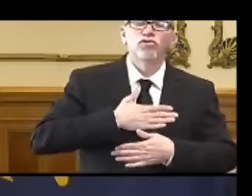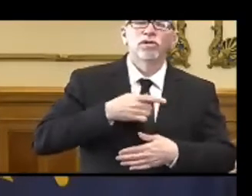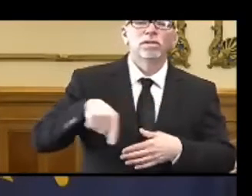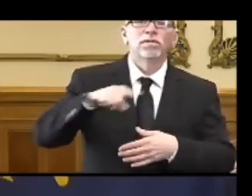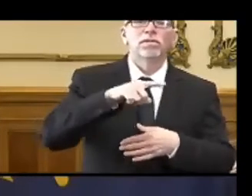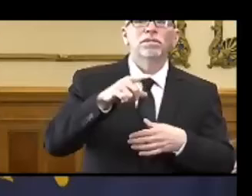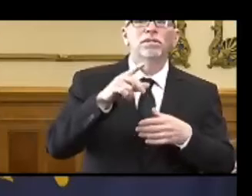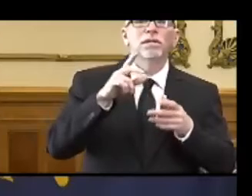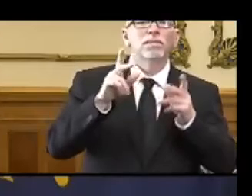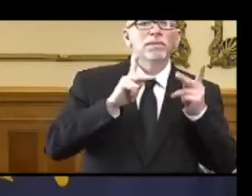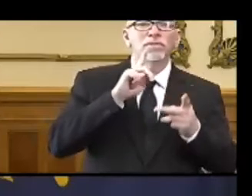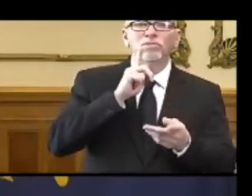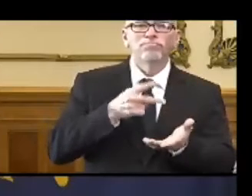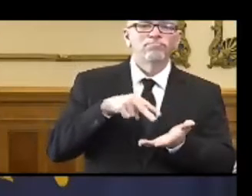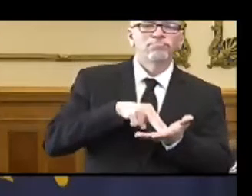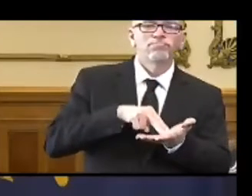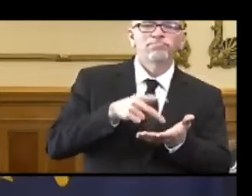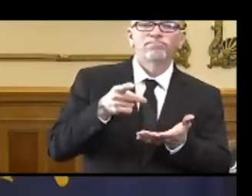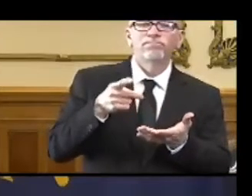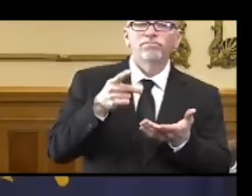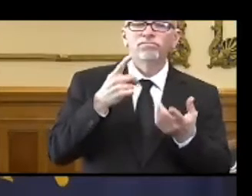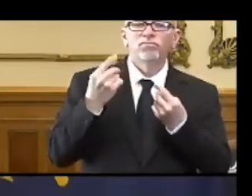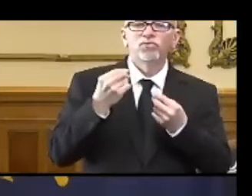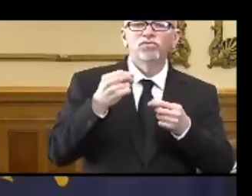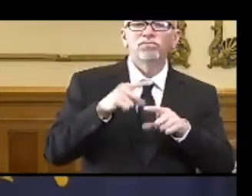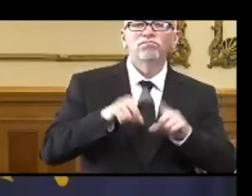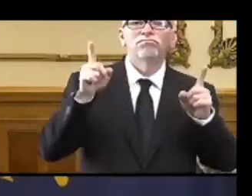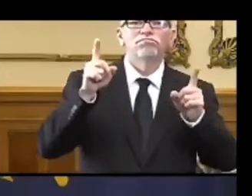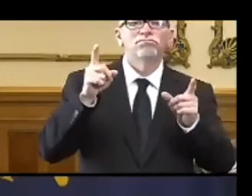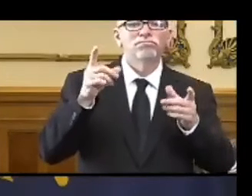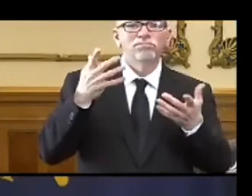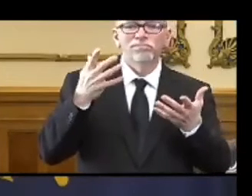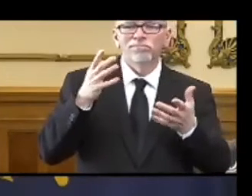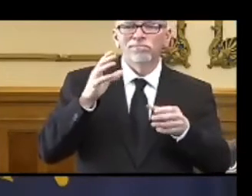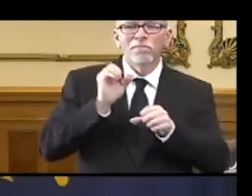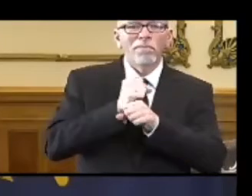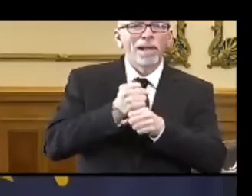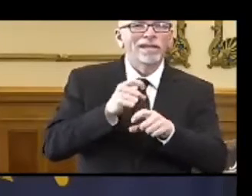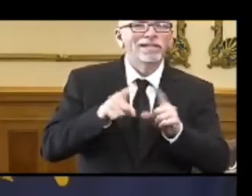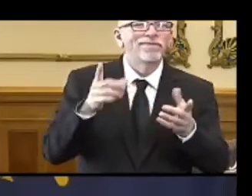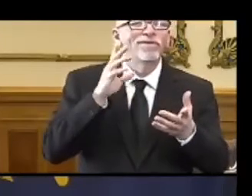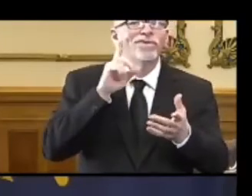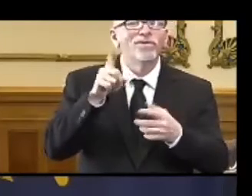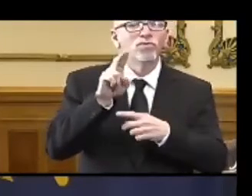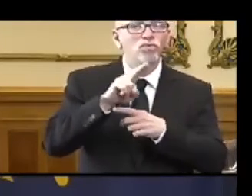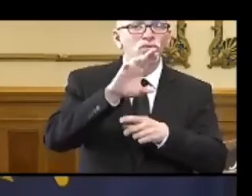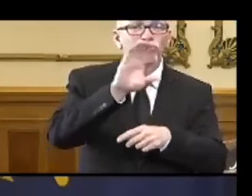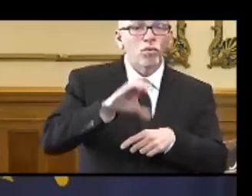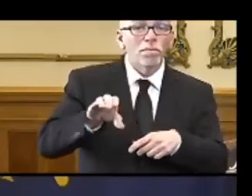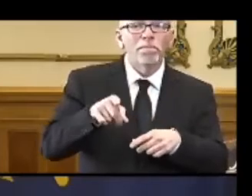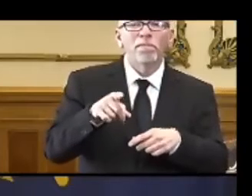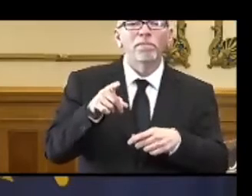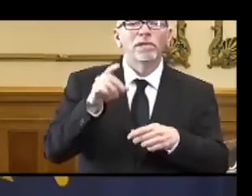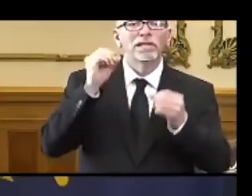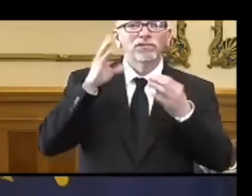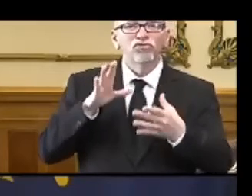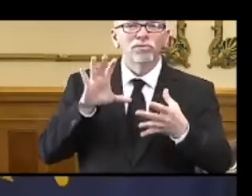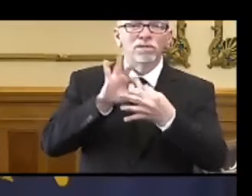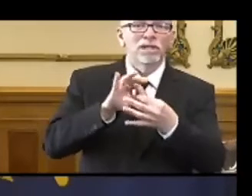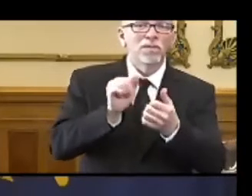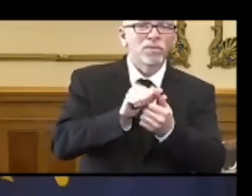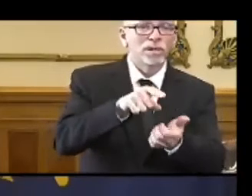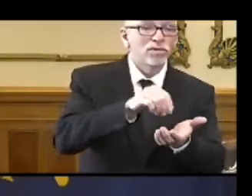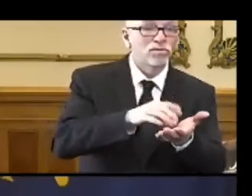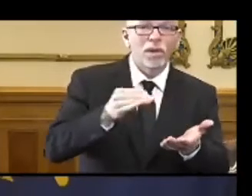have stepped up and filled the void with so much activity that's making a difference, whether that's using Zoom and connecting teachers with, and even